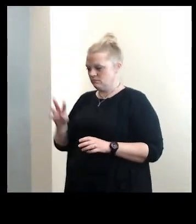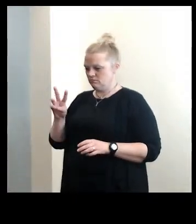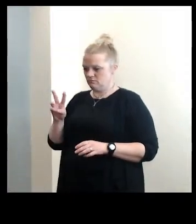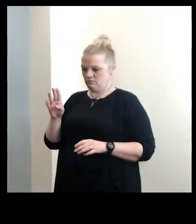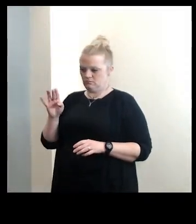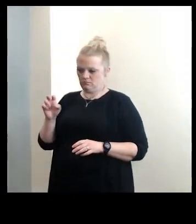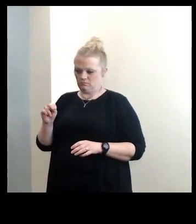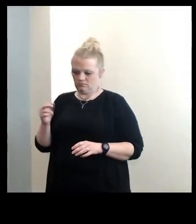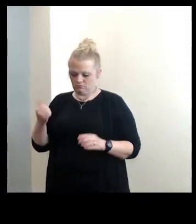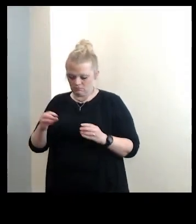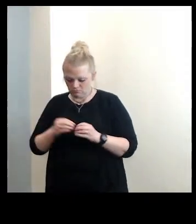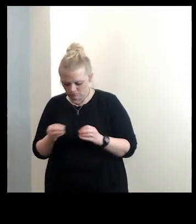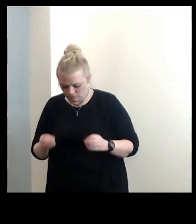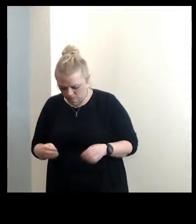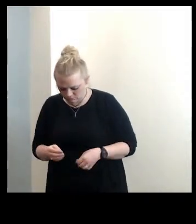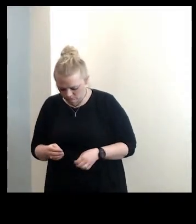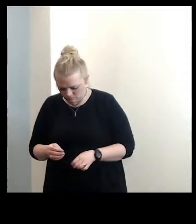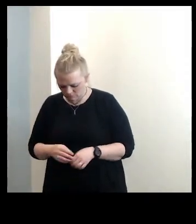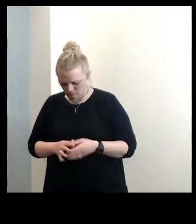WBEN, any more questions?